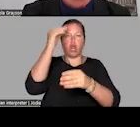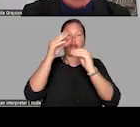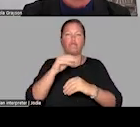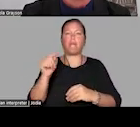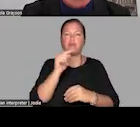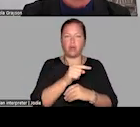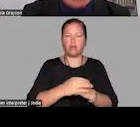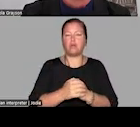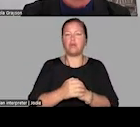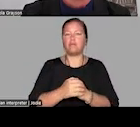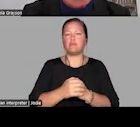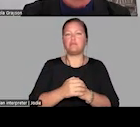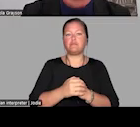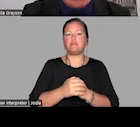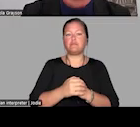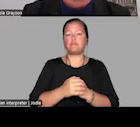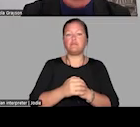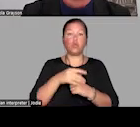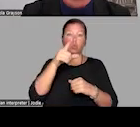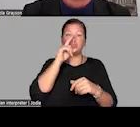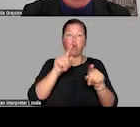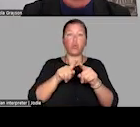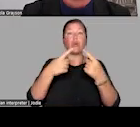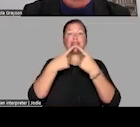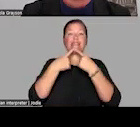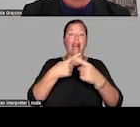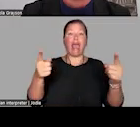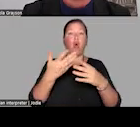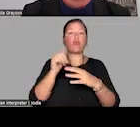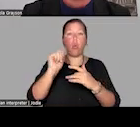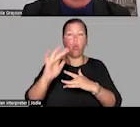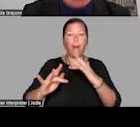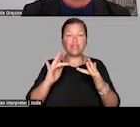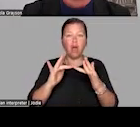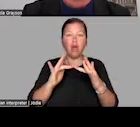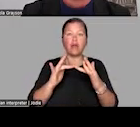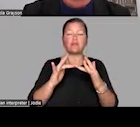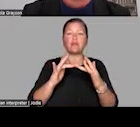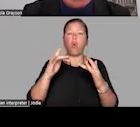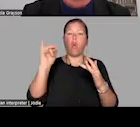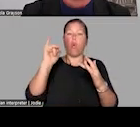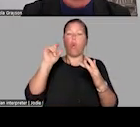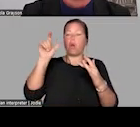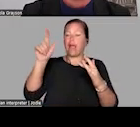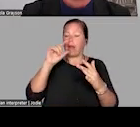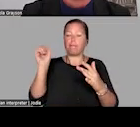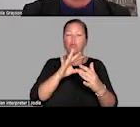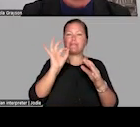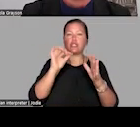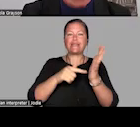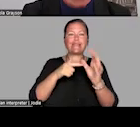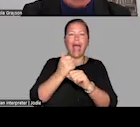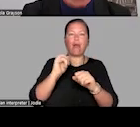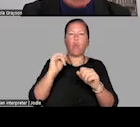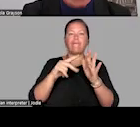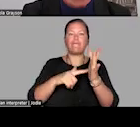Of course, these days you can also just declare on your website, or a platform can put a special tag or file somewhere to